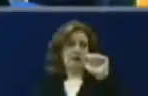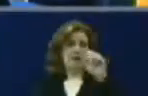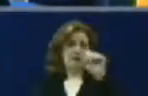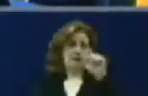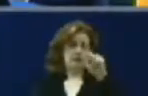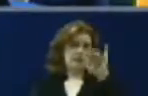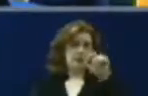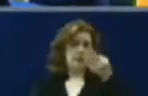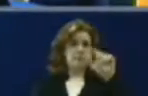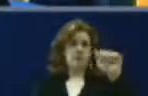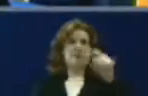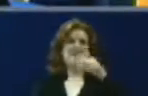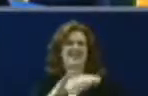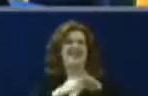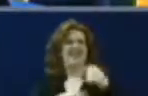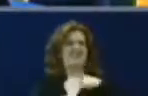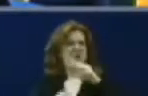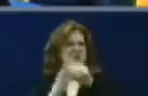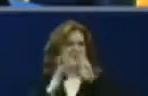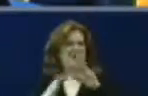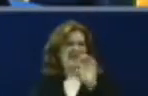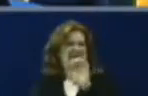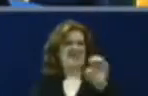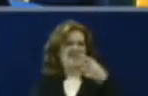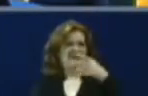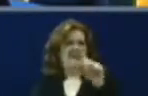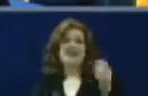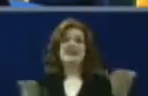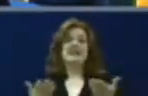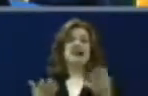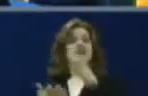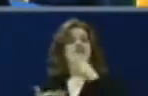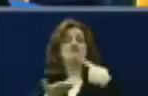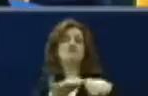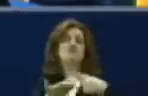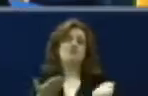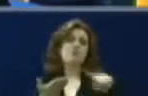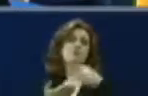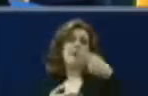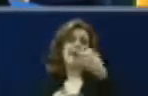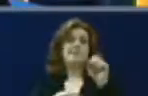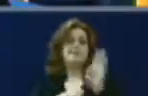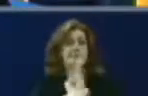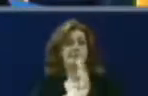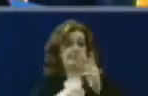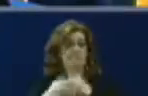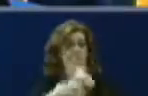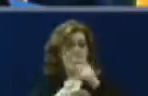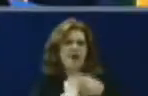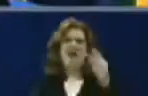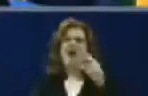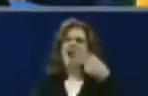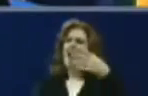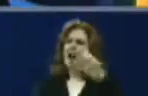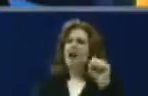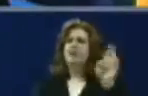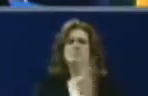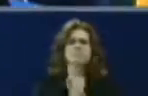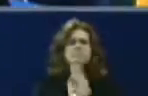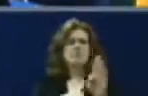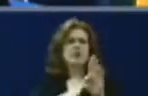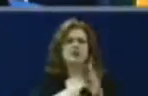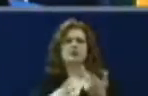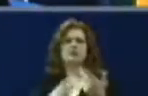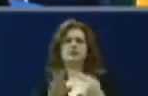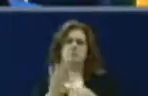at Eastern High School. Today, we're here to talk to you about our High School Business program. High School Business is